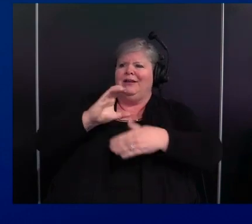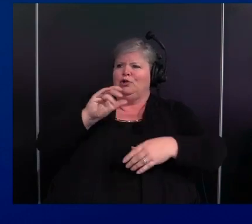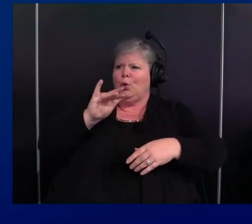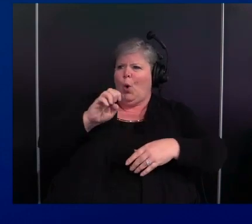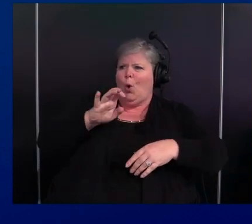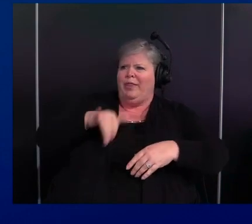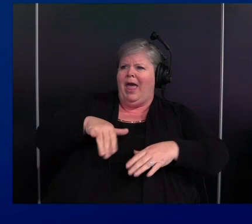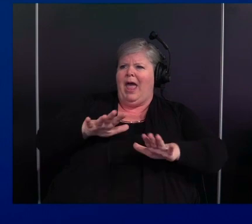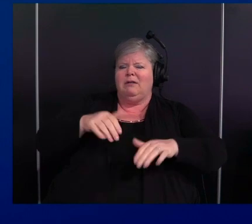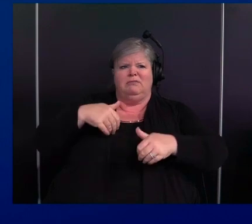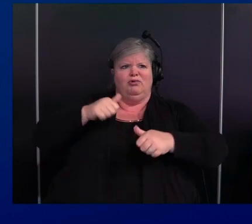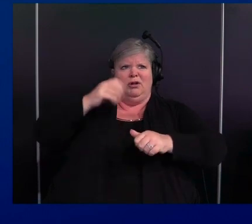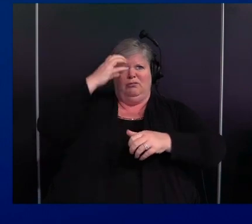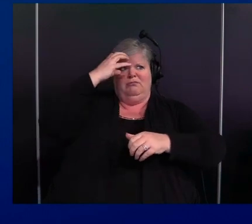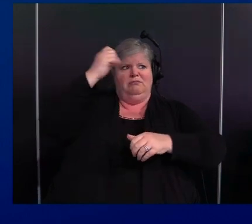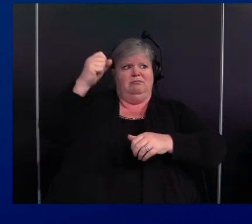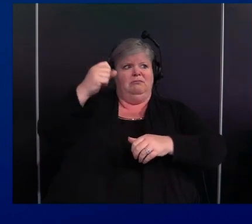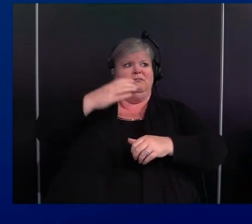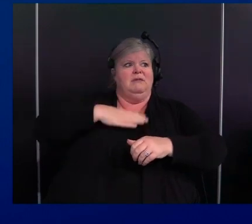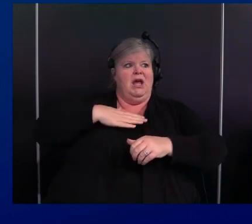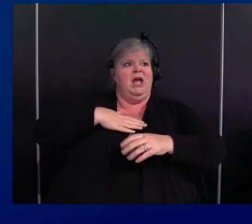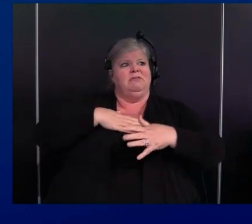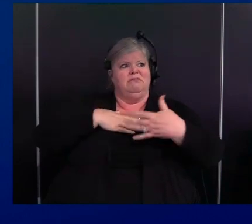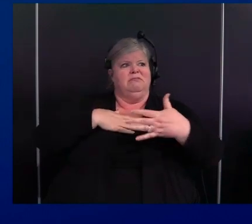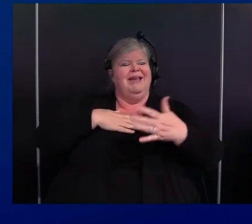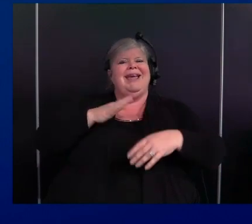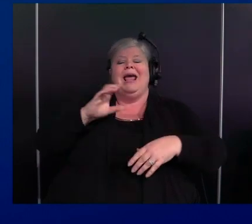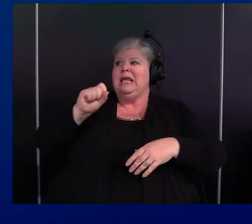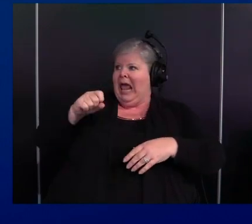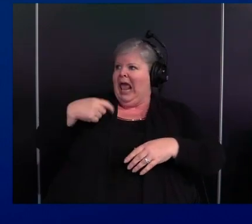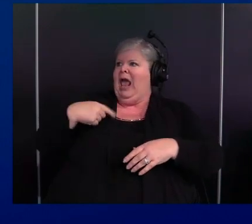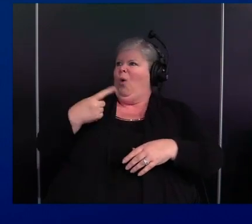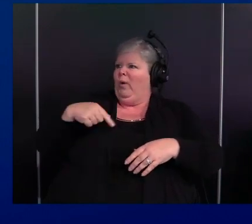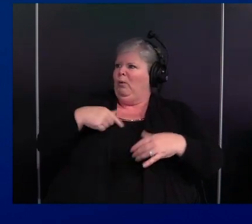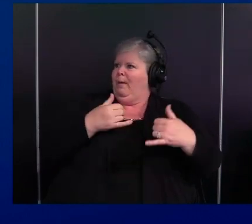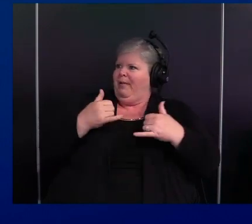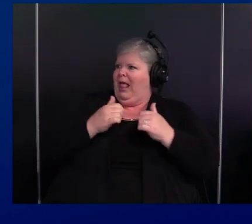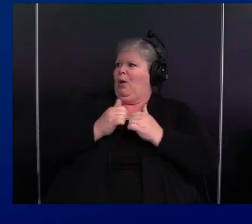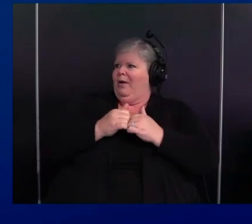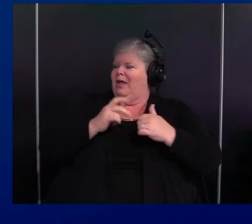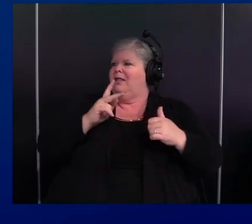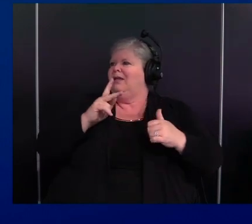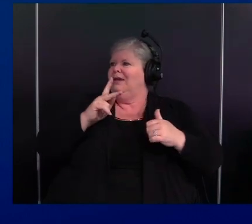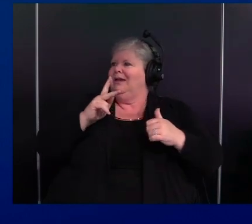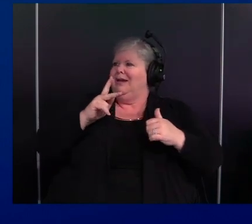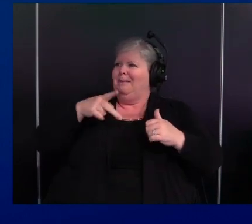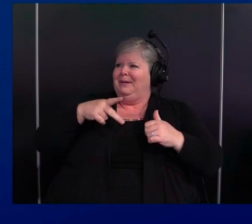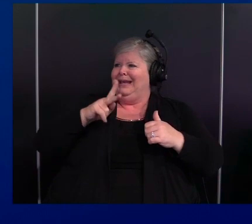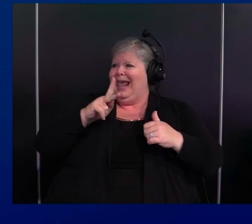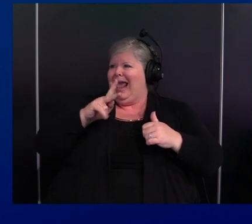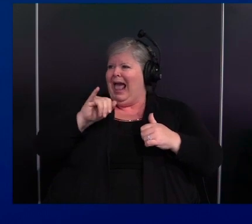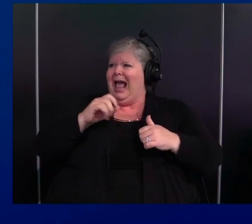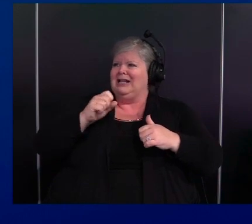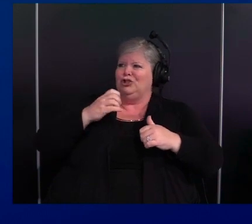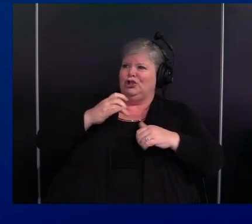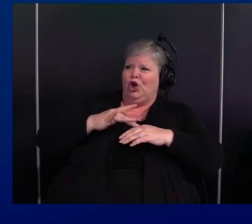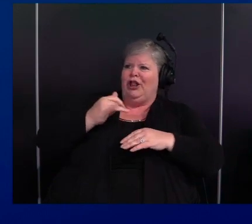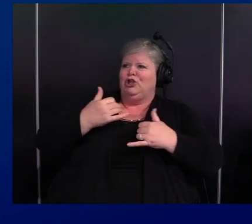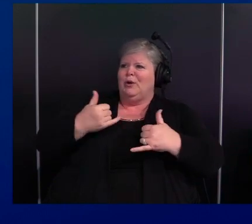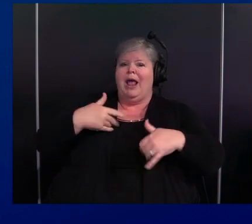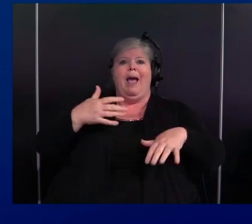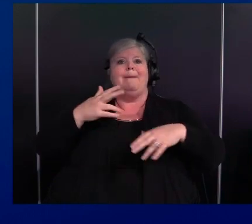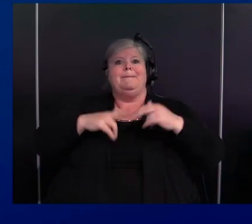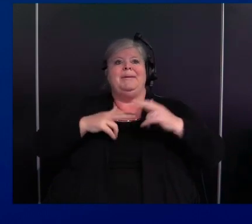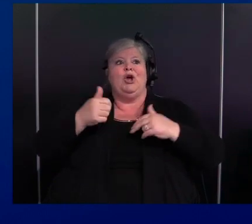right. I'm trying to remember my. We were messing with some KMS earlier today. Yeah. Okay. I built a game day for